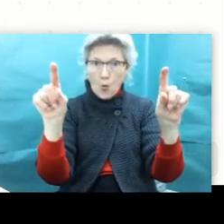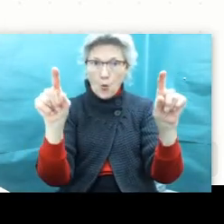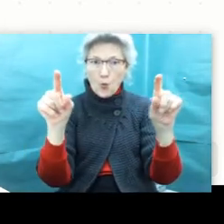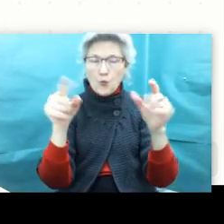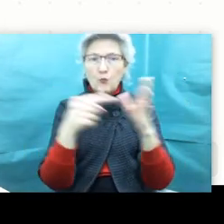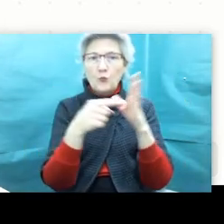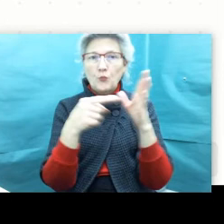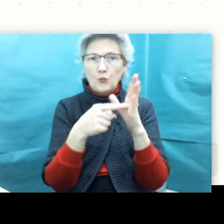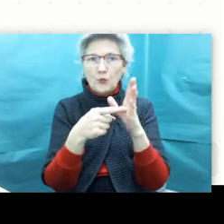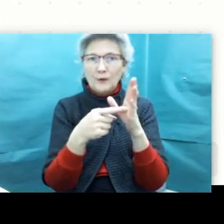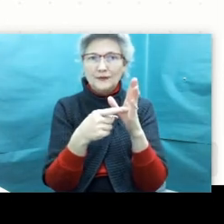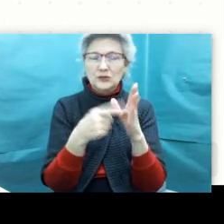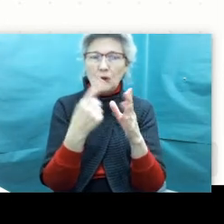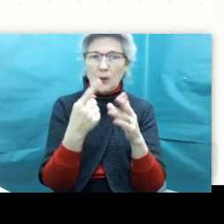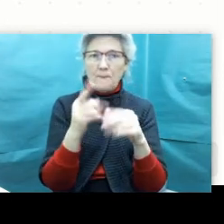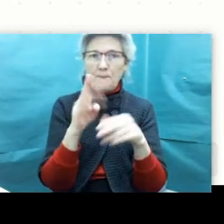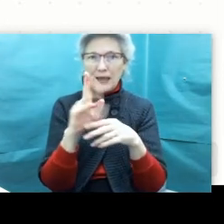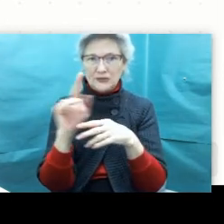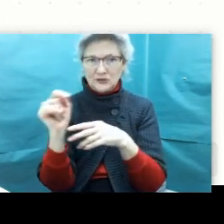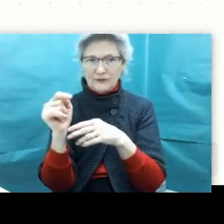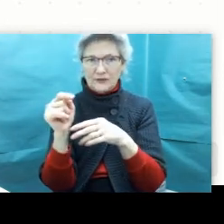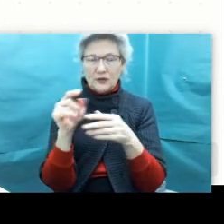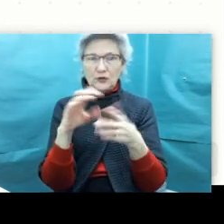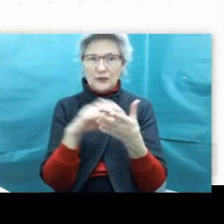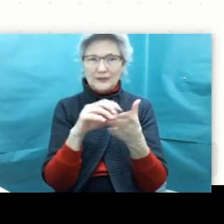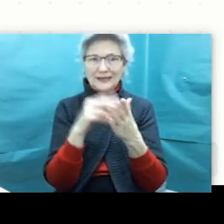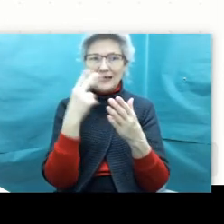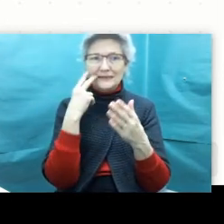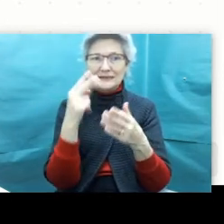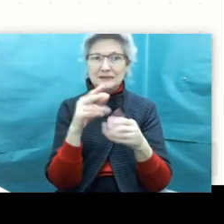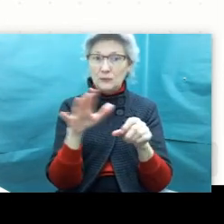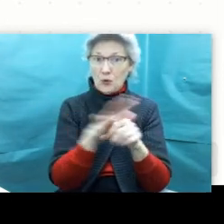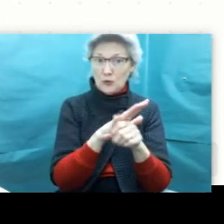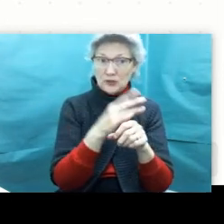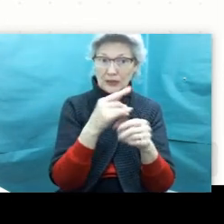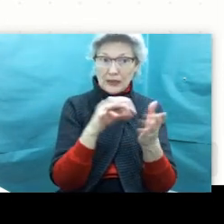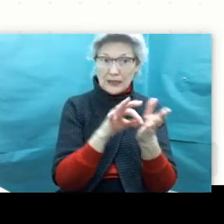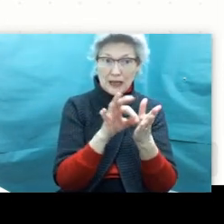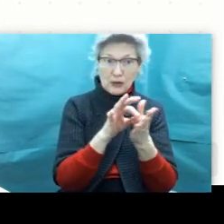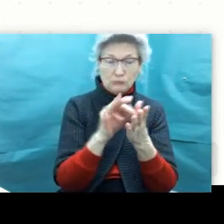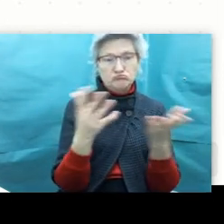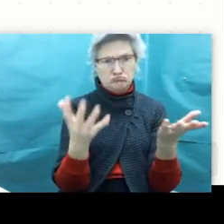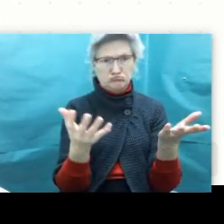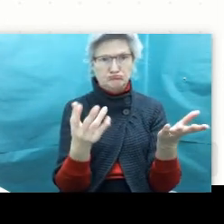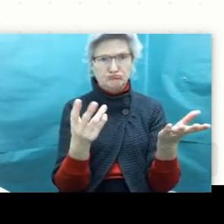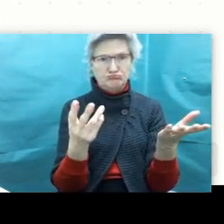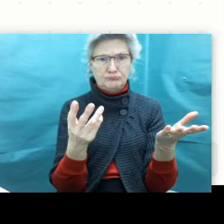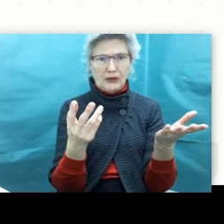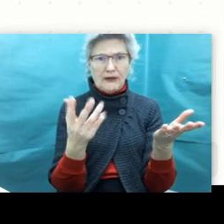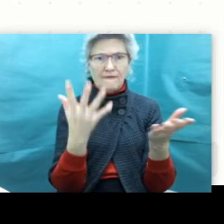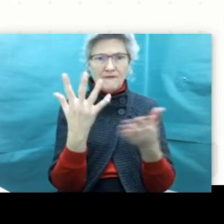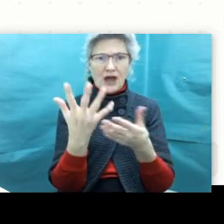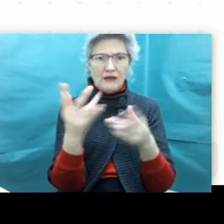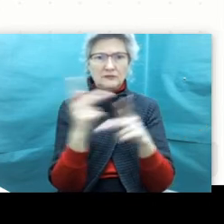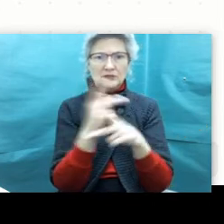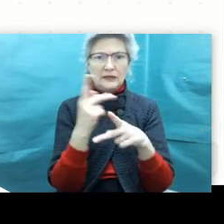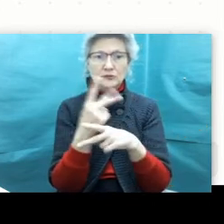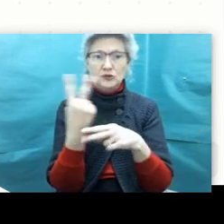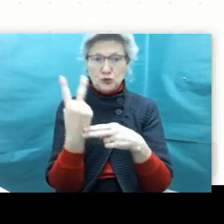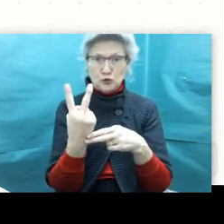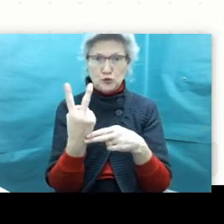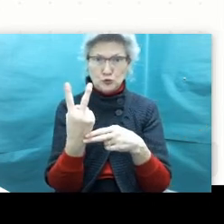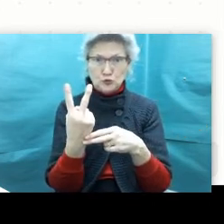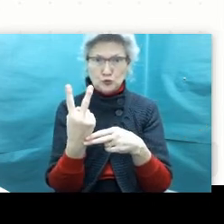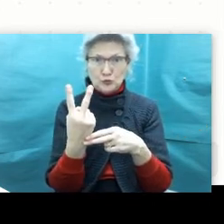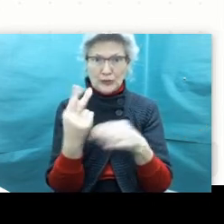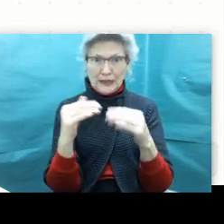So I see some holes here. I can just count those. So I can think of it as 5 times